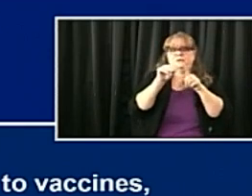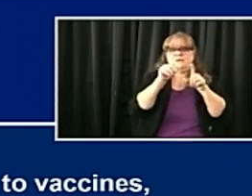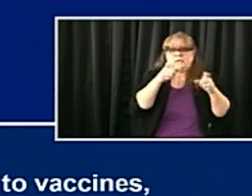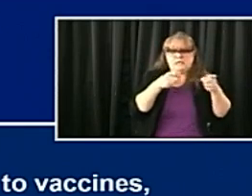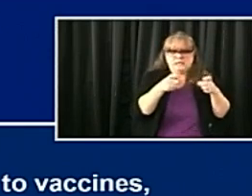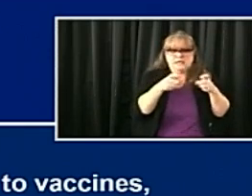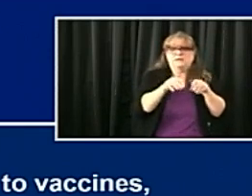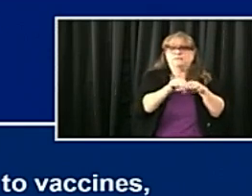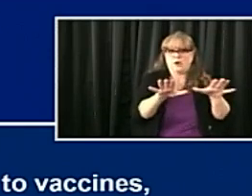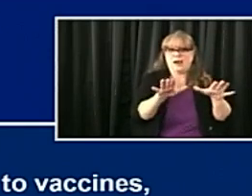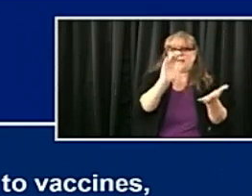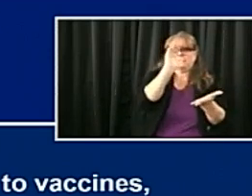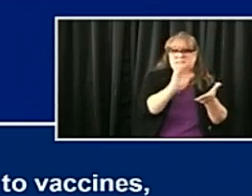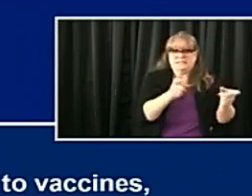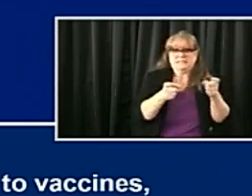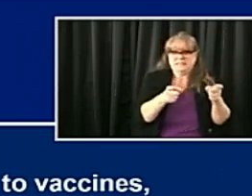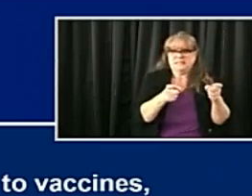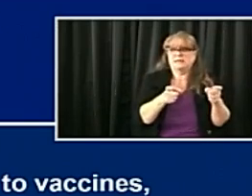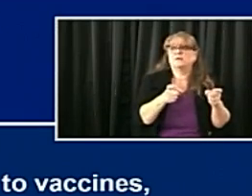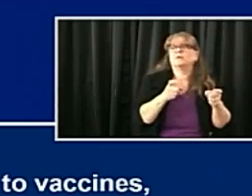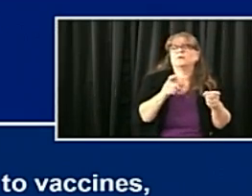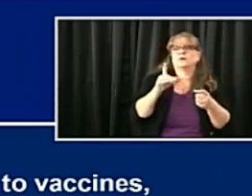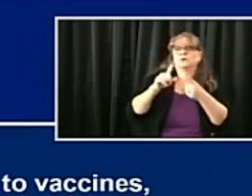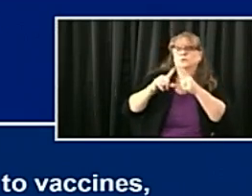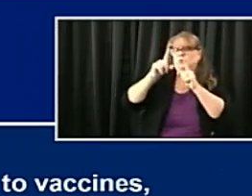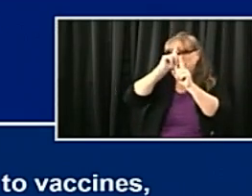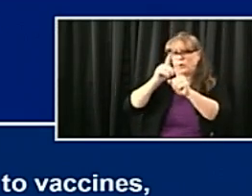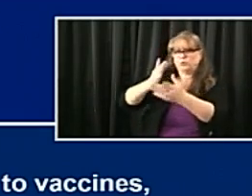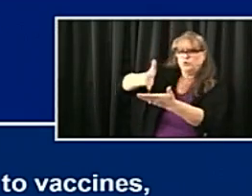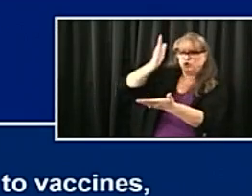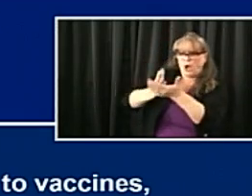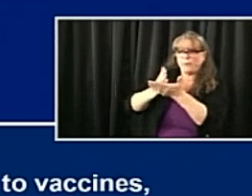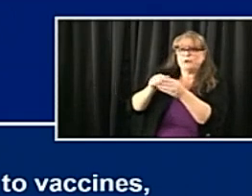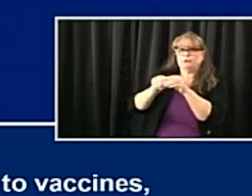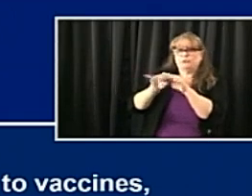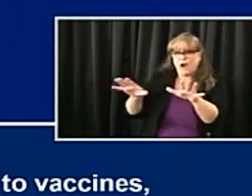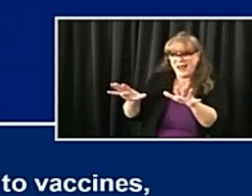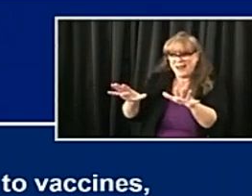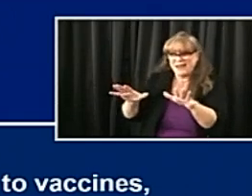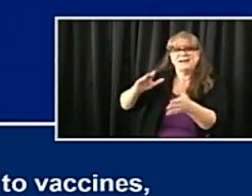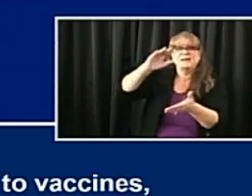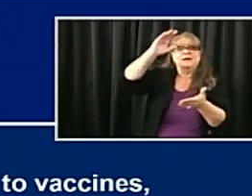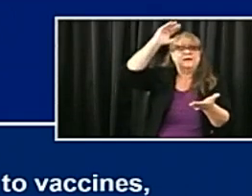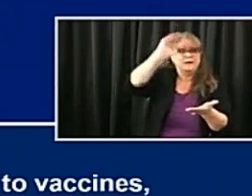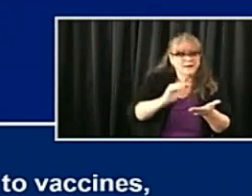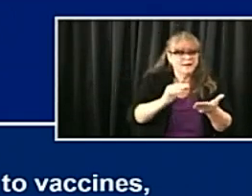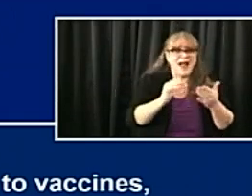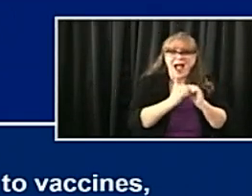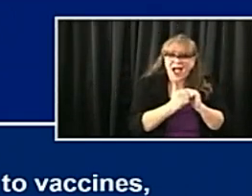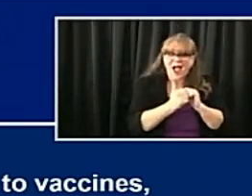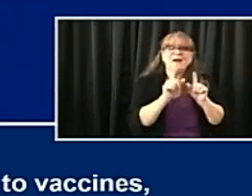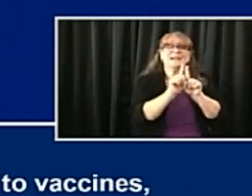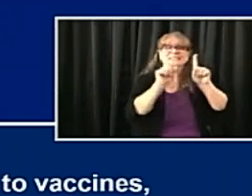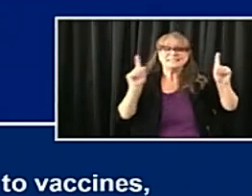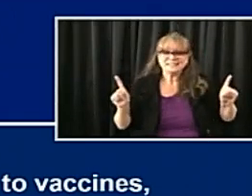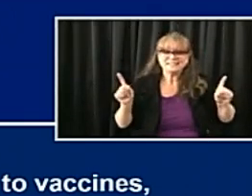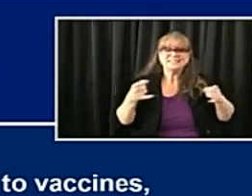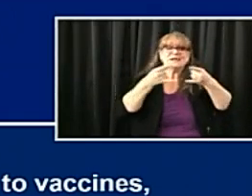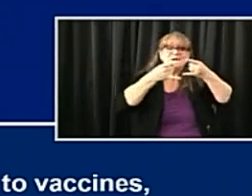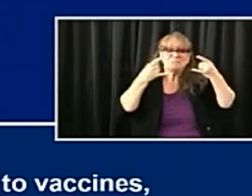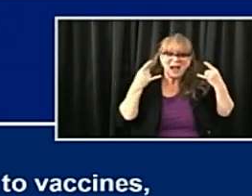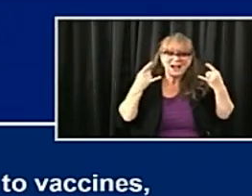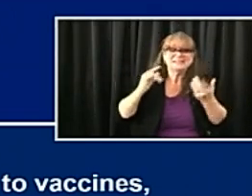strategies that we have in place right now to suppress the virus. So social distancing, wearing masks, namely. But what this figure shows you specifically, if you compare